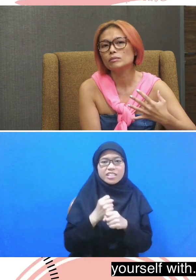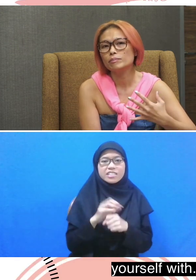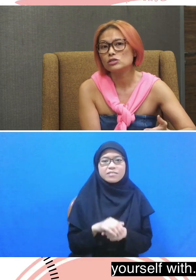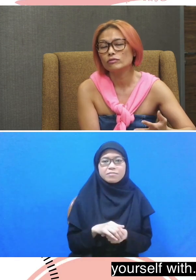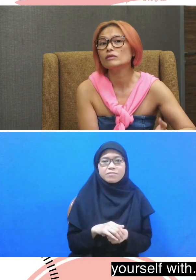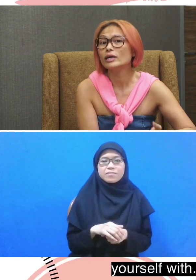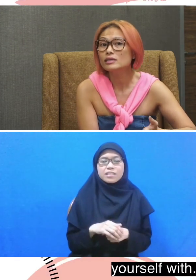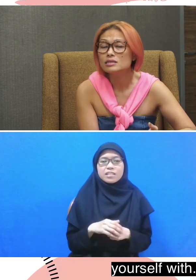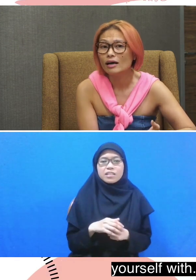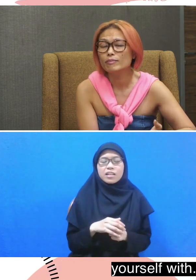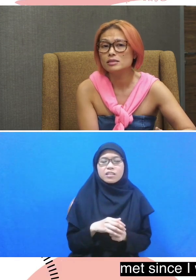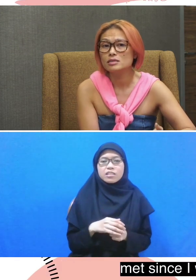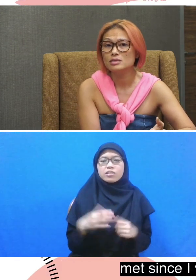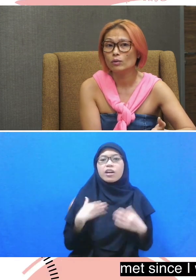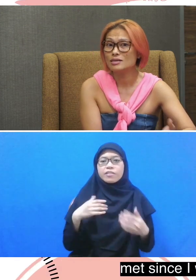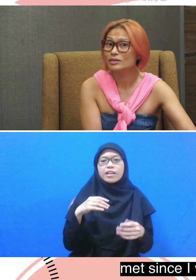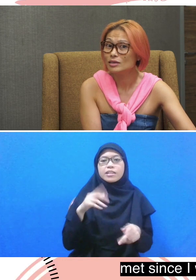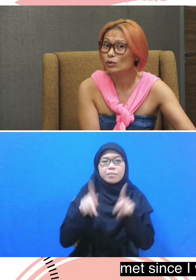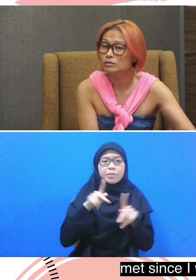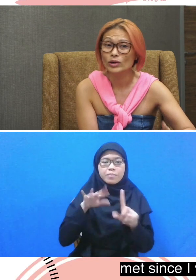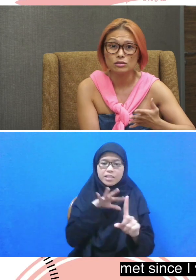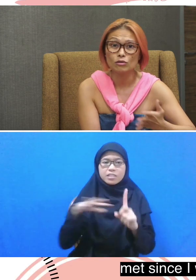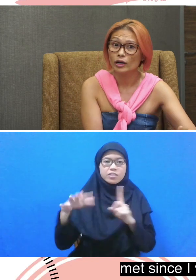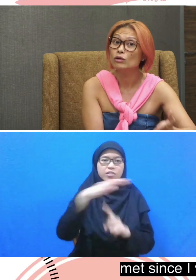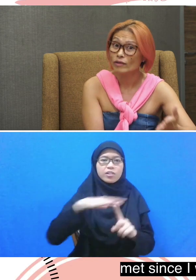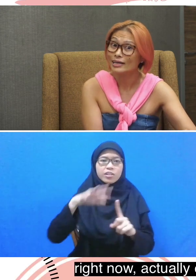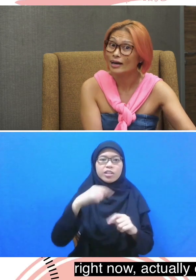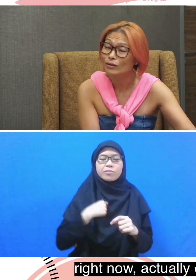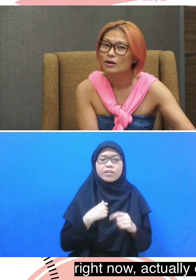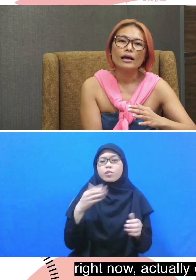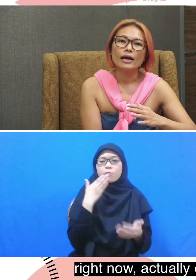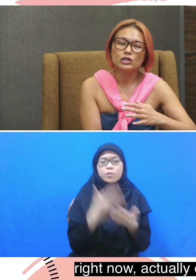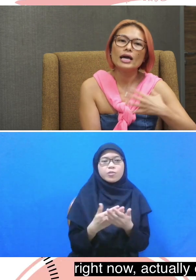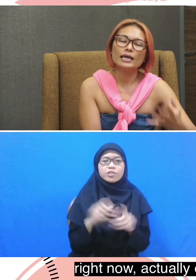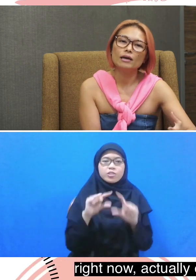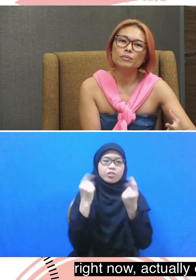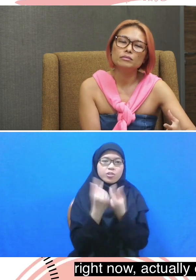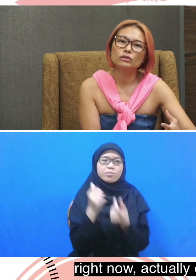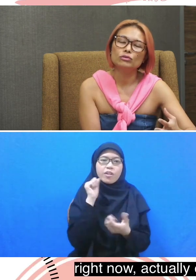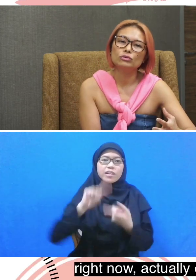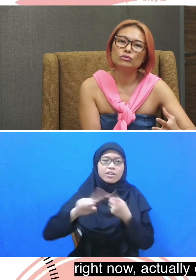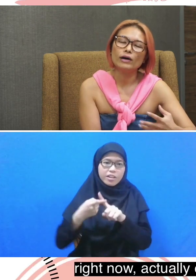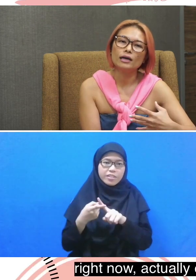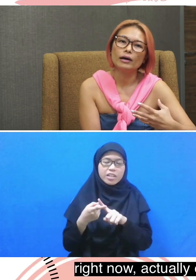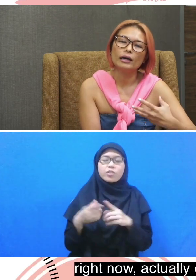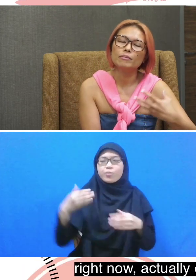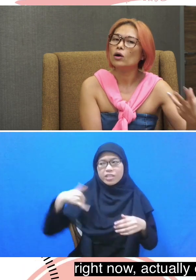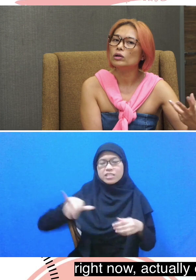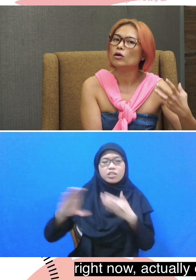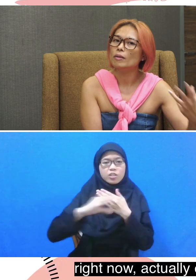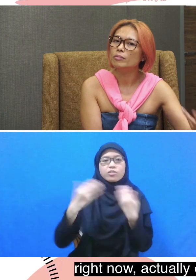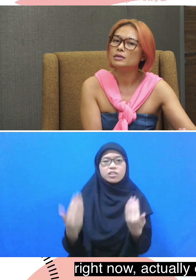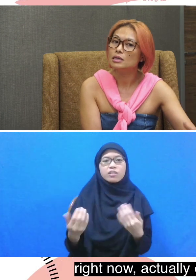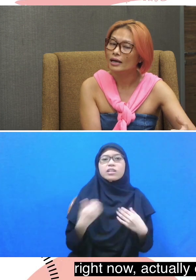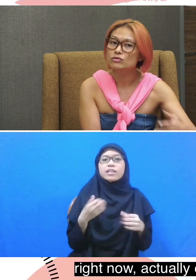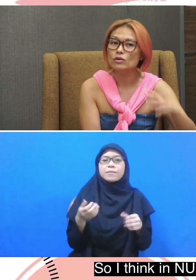had a good bunch of girlfriends that I've met since I was 7 years old. We are still very close right now. actually enabled me to find my calling